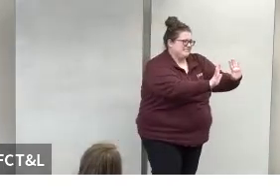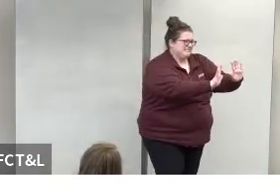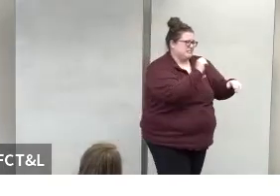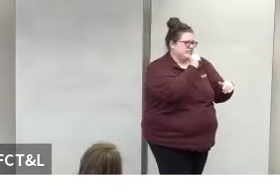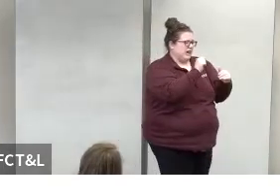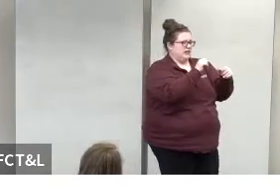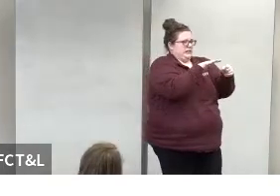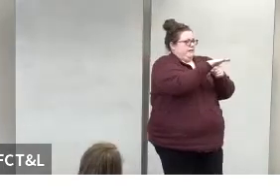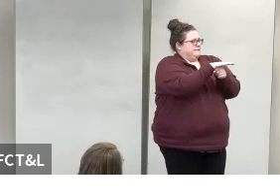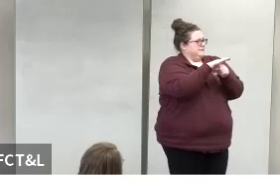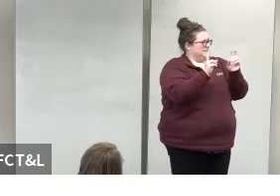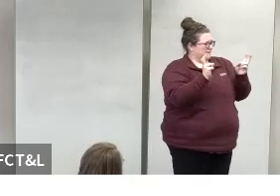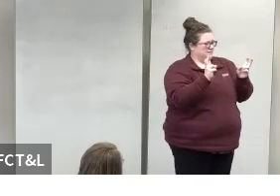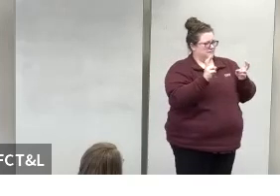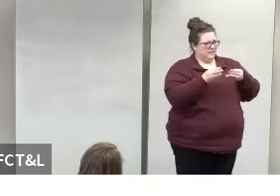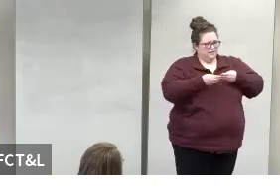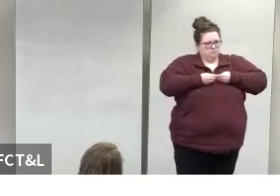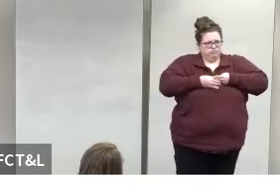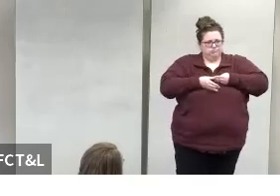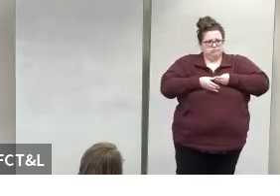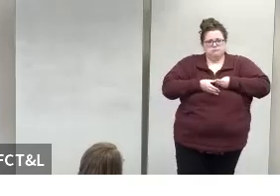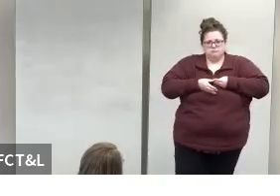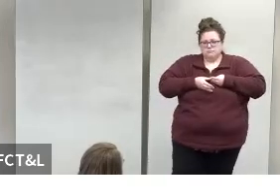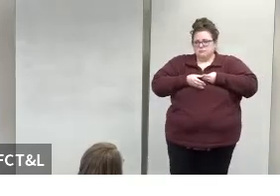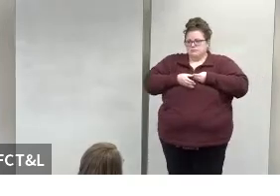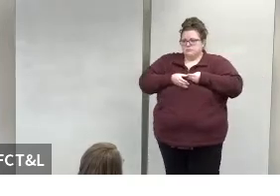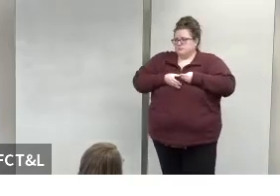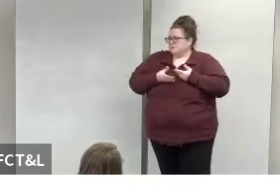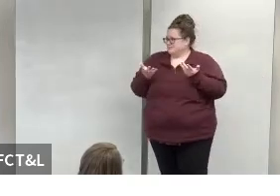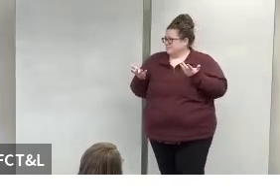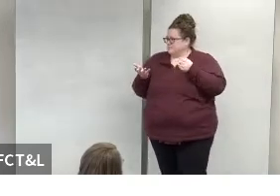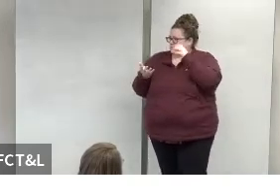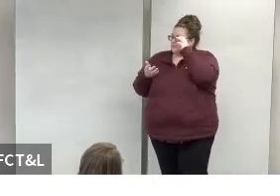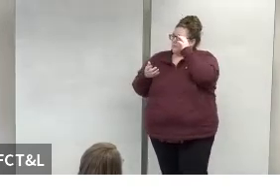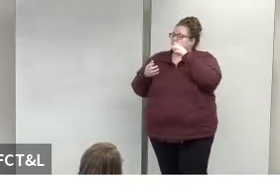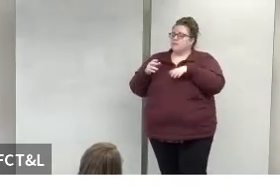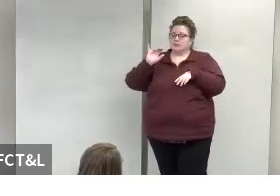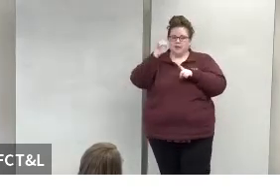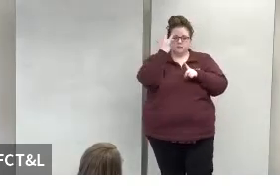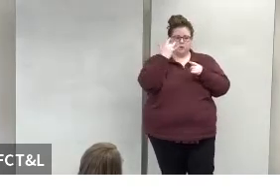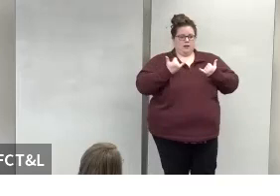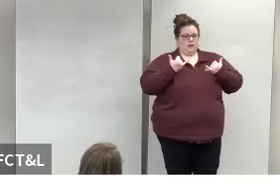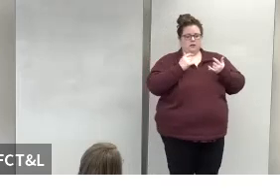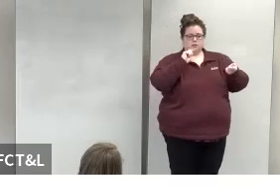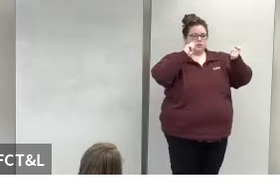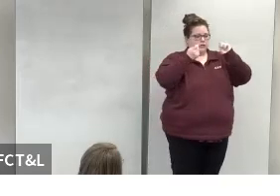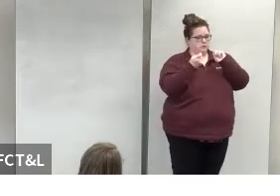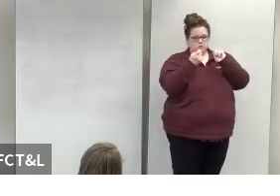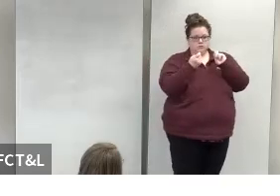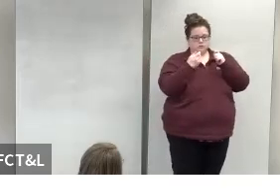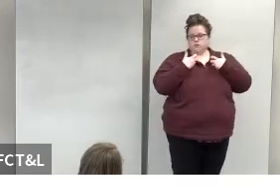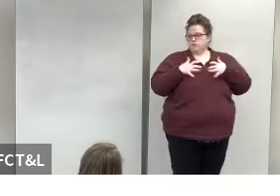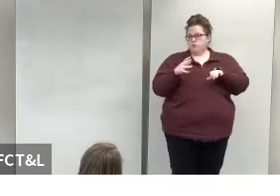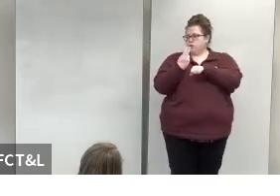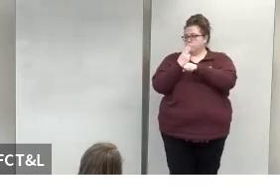something's wrong with you. So it comes across as if you're just not enough. Okay. And that's